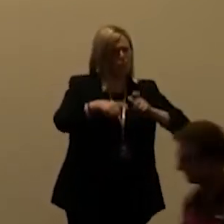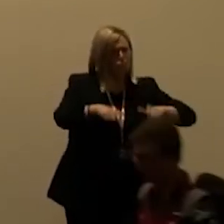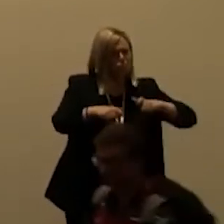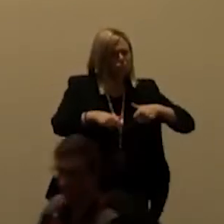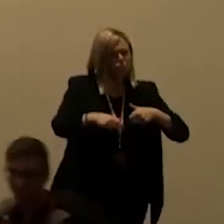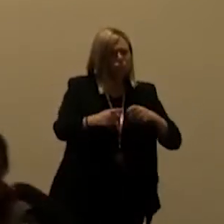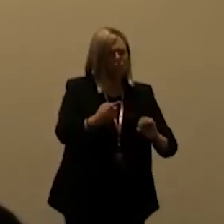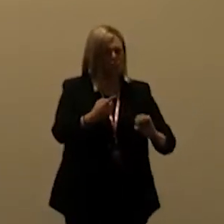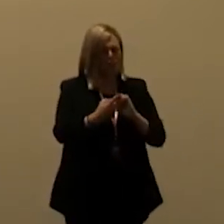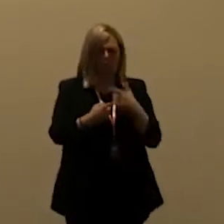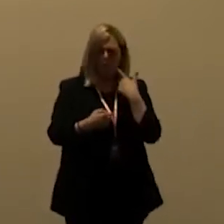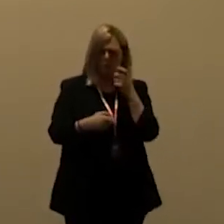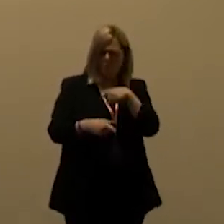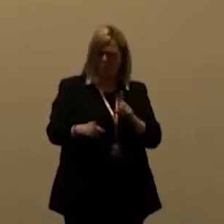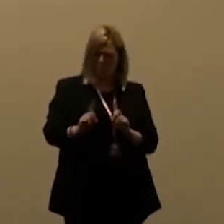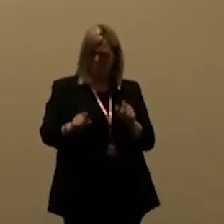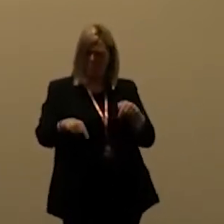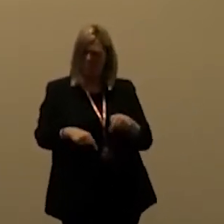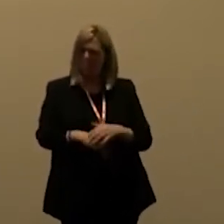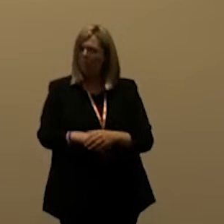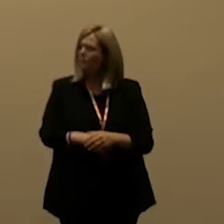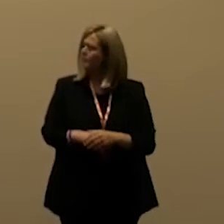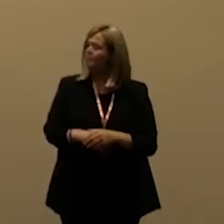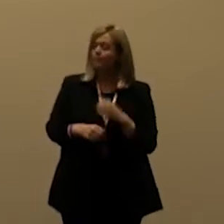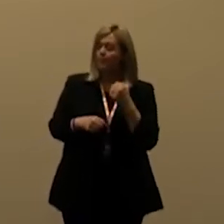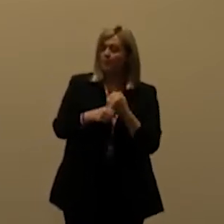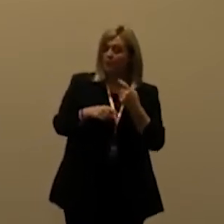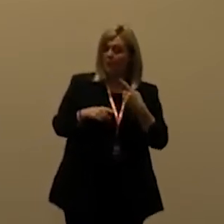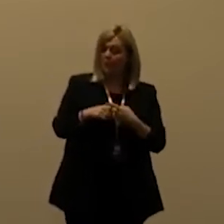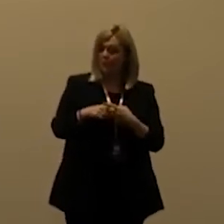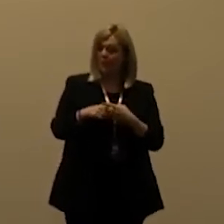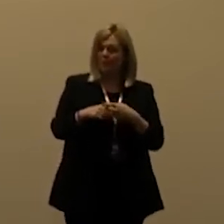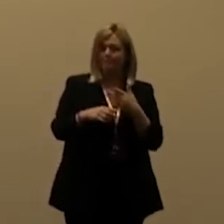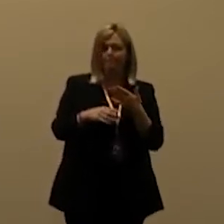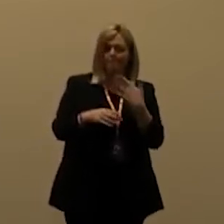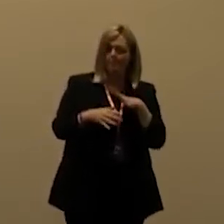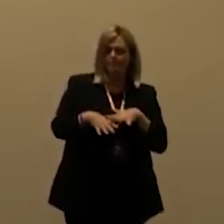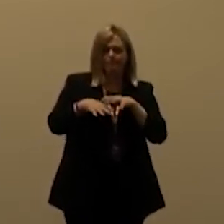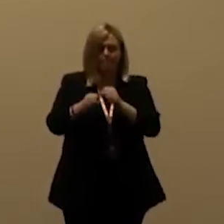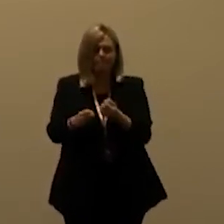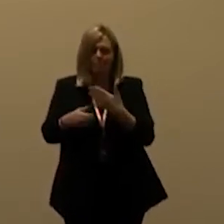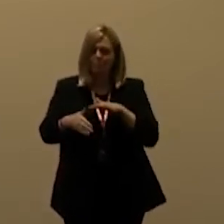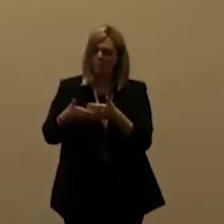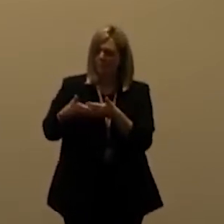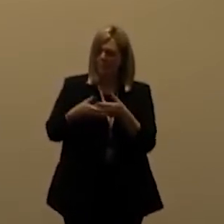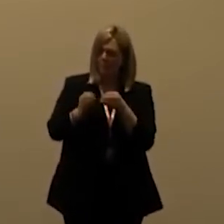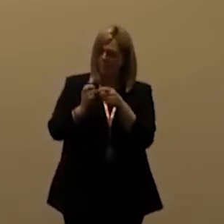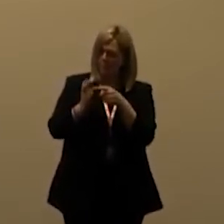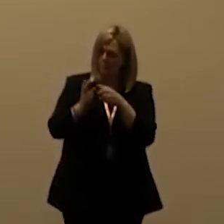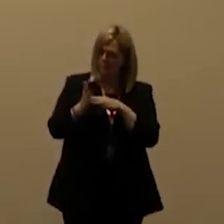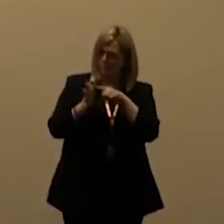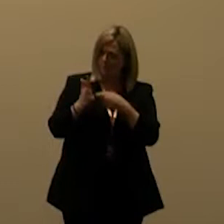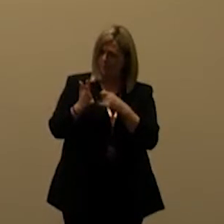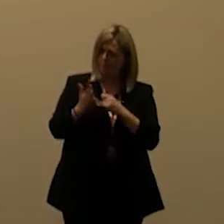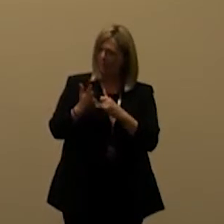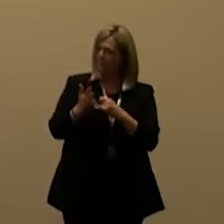generations? And then we have Gen X coming in, so taking over from the baby boomers very soon. And as I